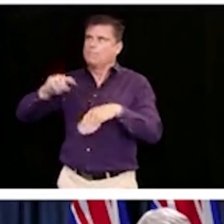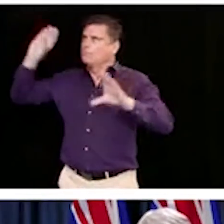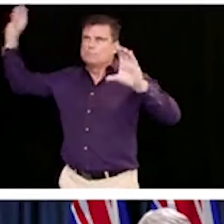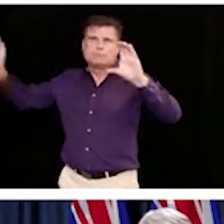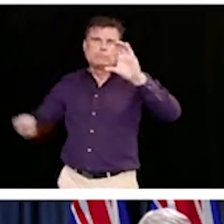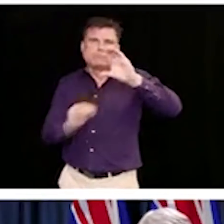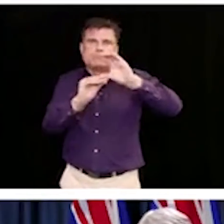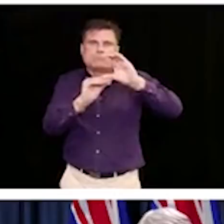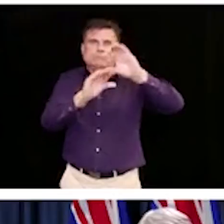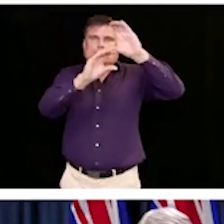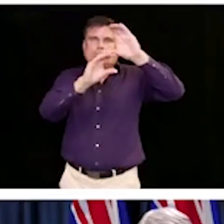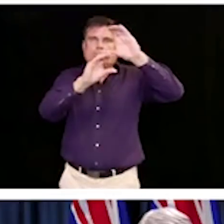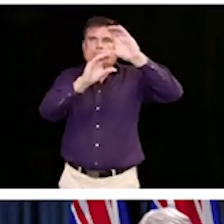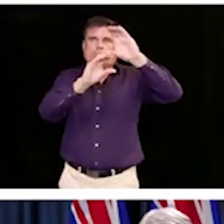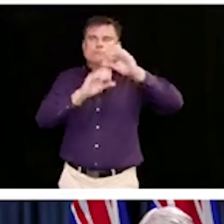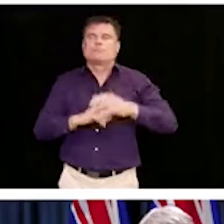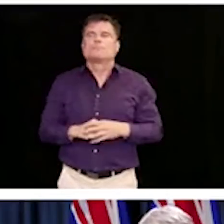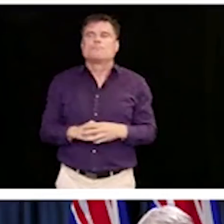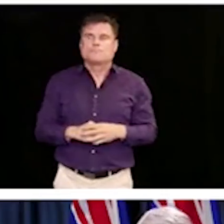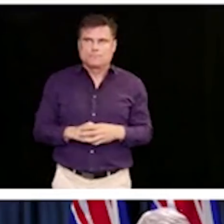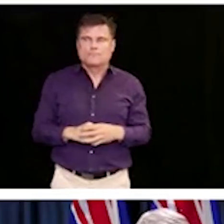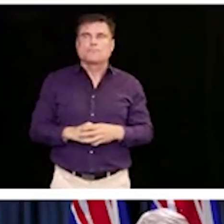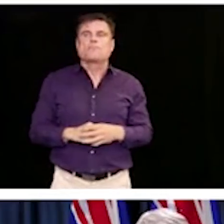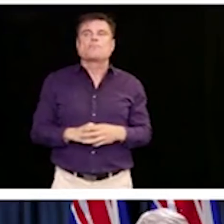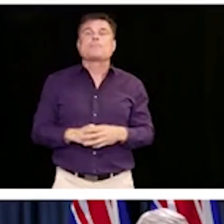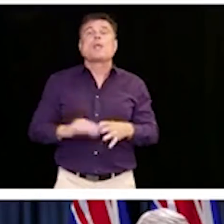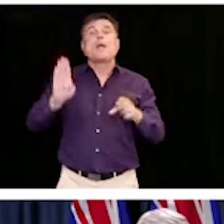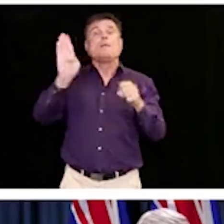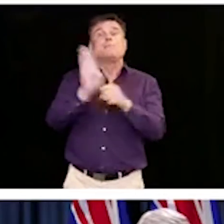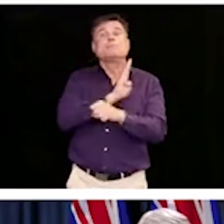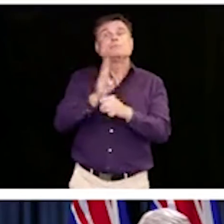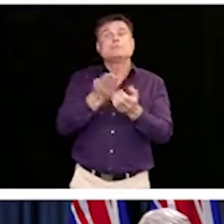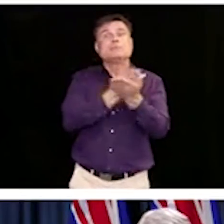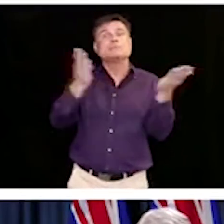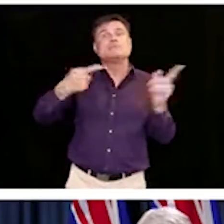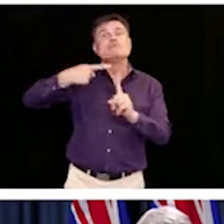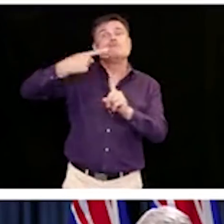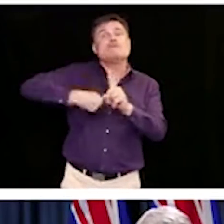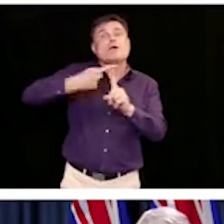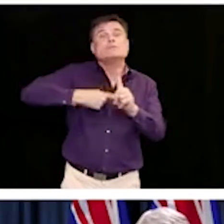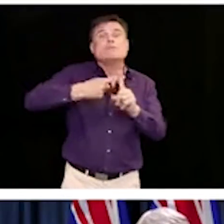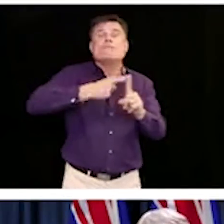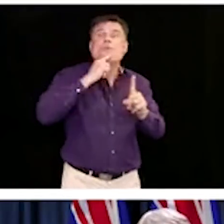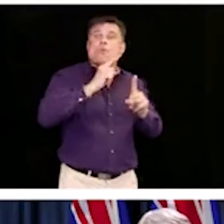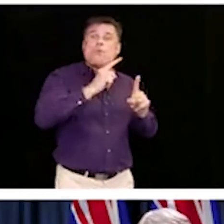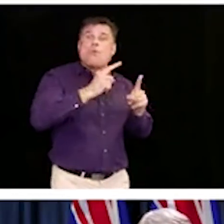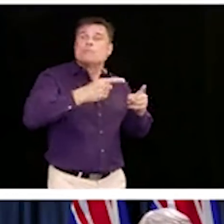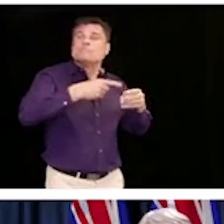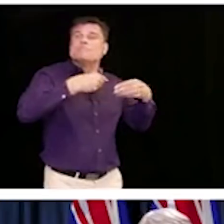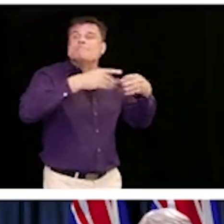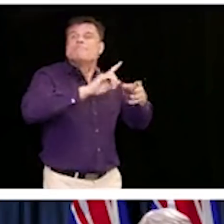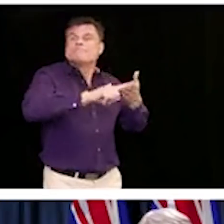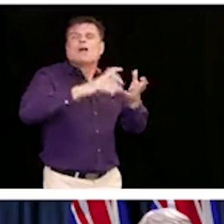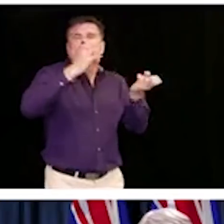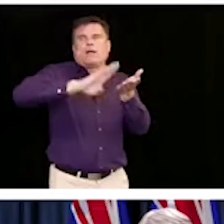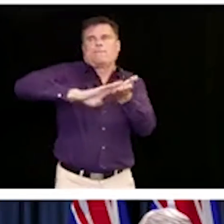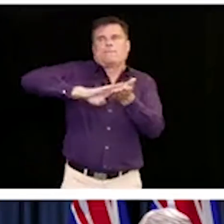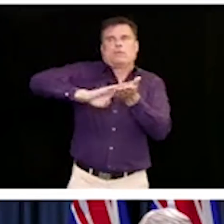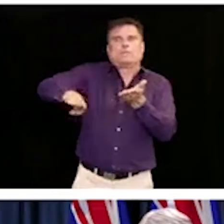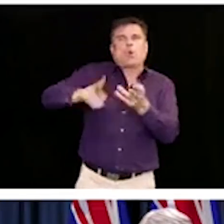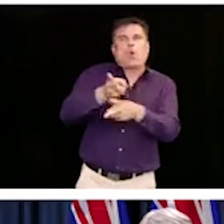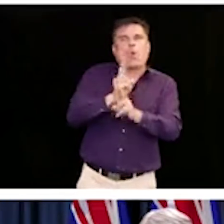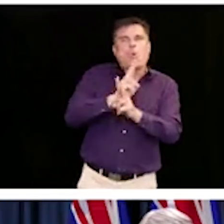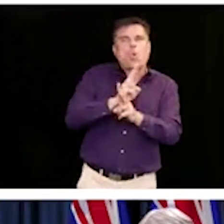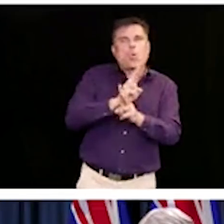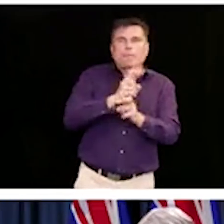Emergency Commercial Rent Assistance Program helps provide rent relief to businesses by providing forgivable loans to cover 50% of the